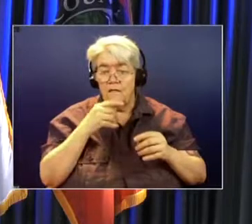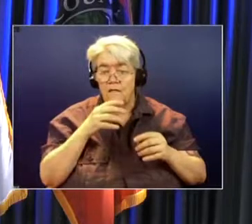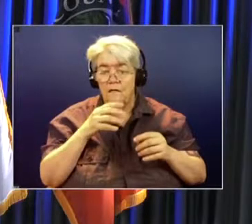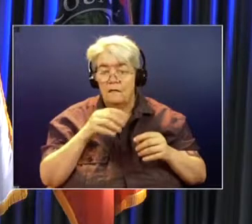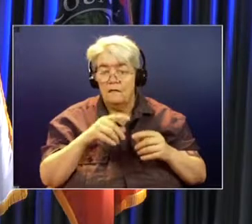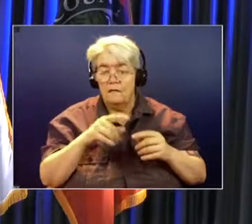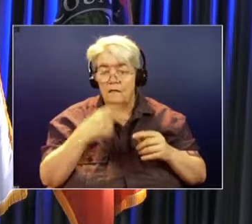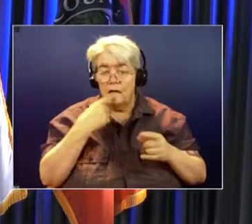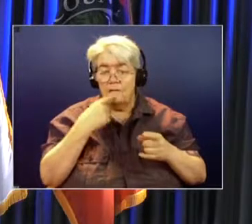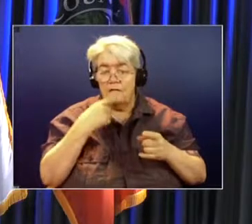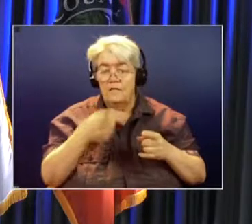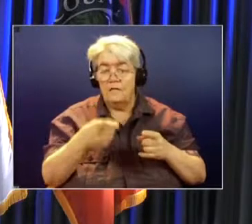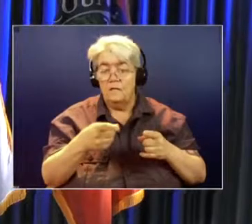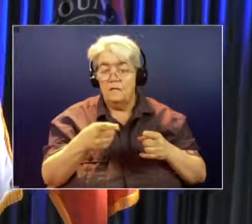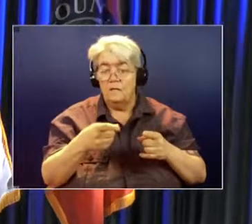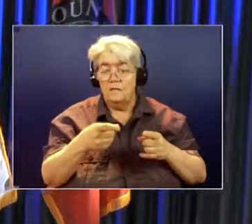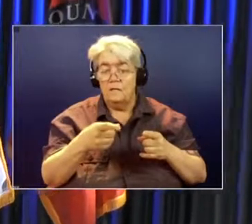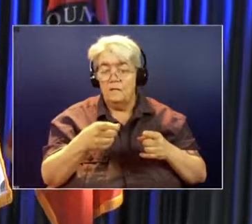Tony, are you with me?